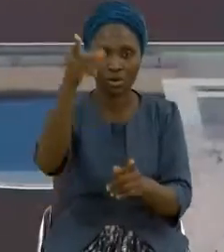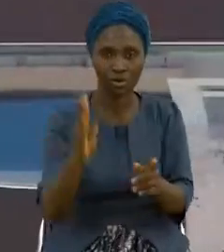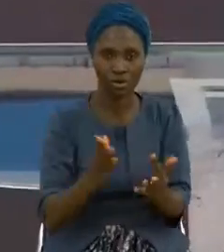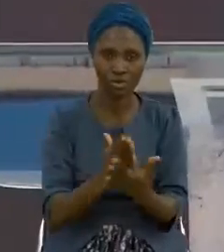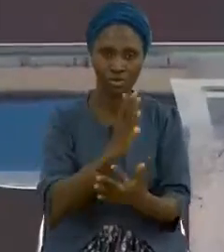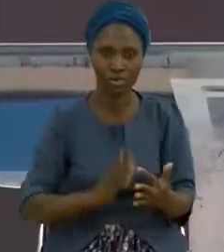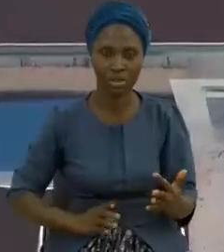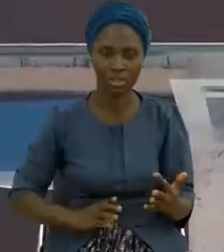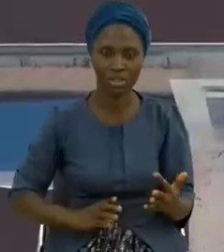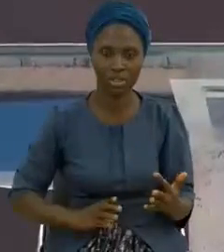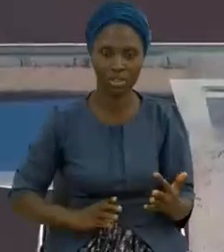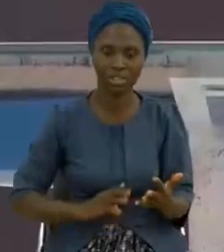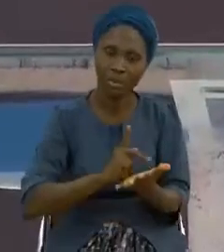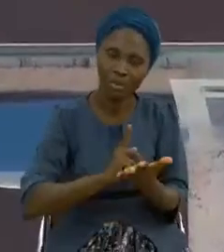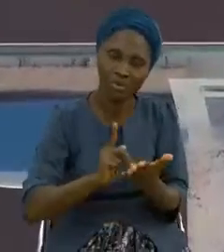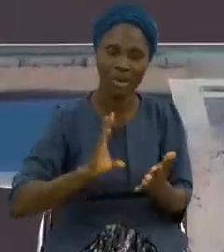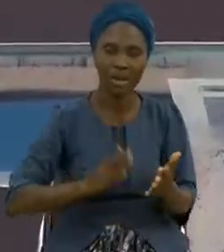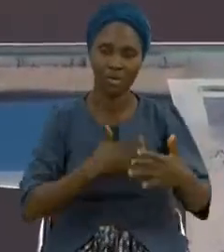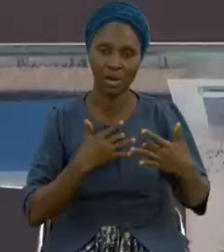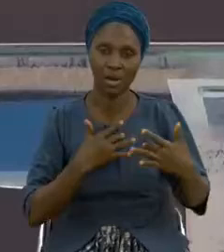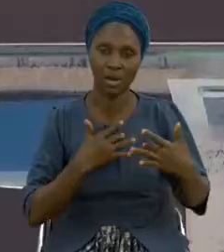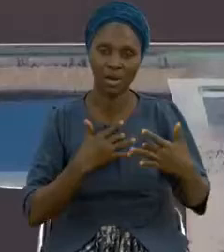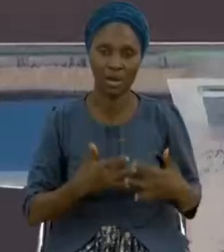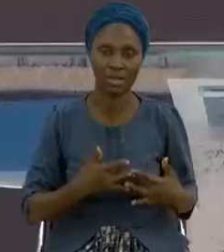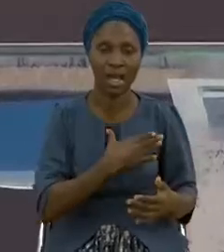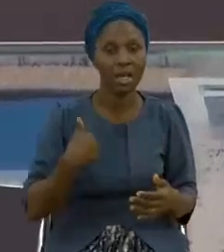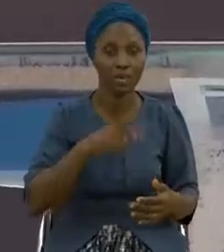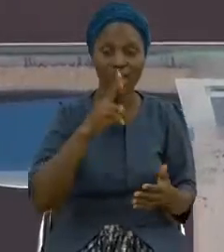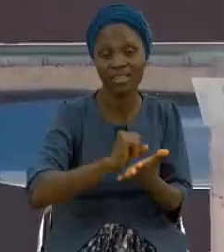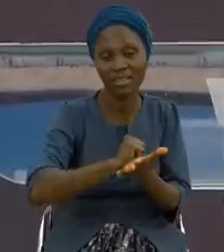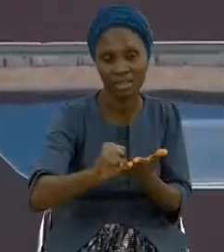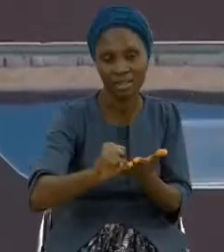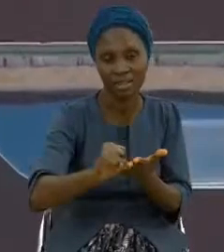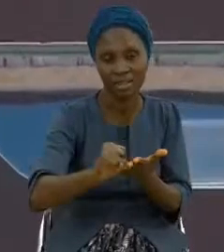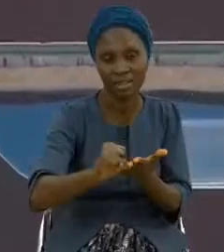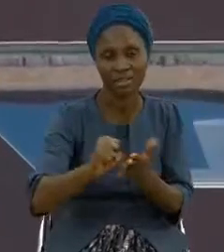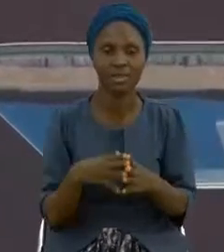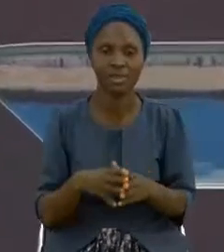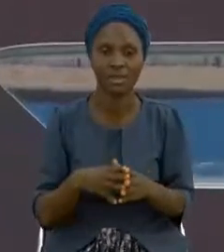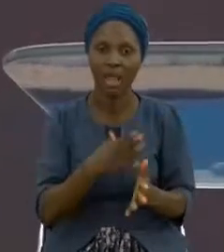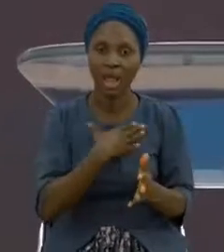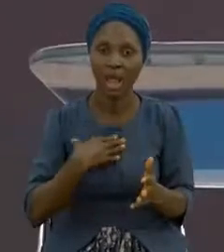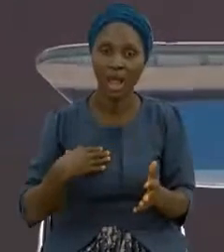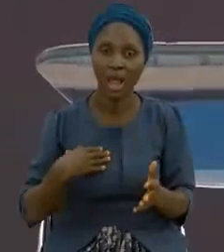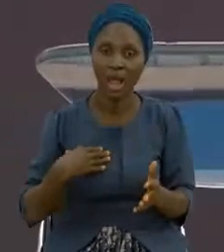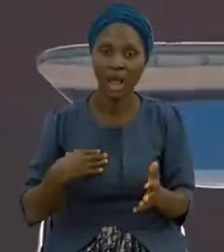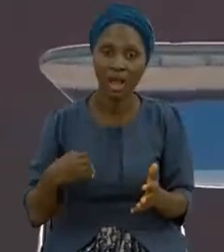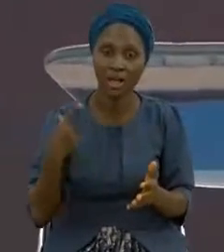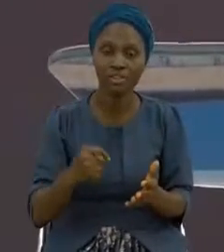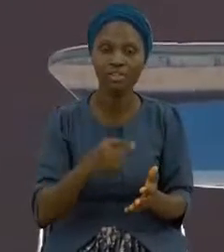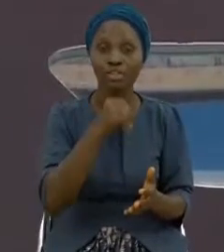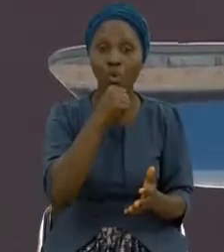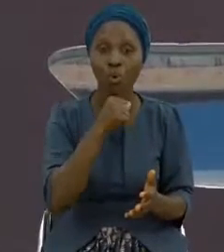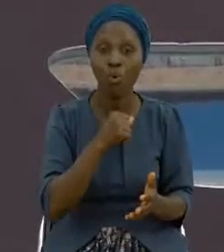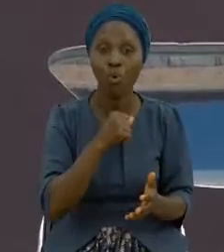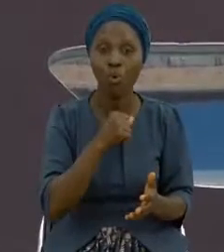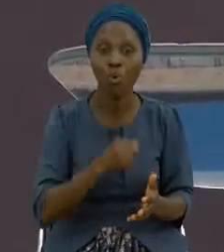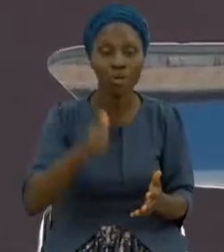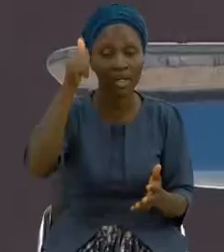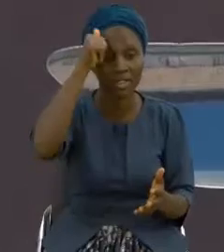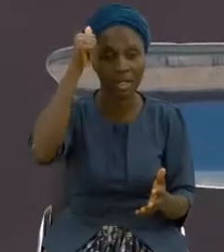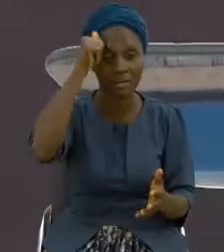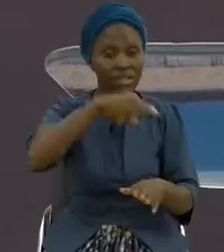are sanctified, and the old Adamic nature is dealt with in